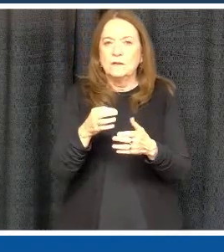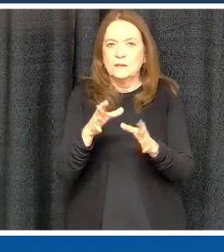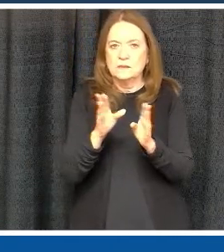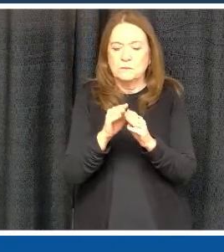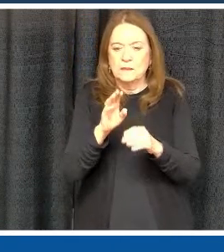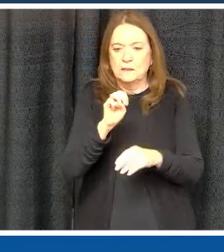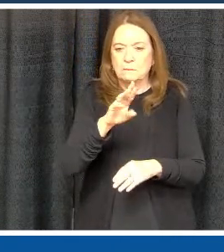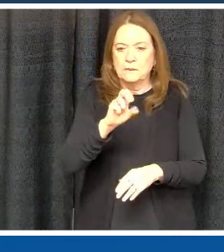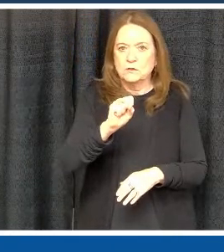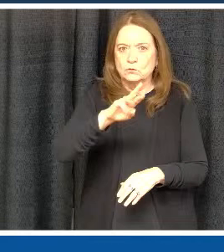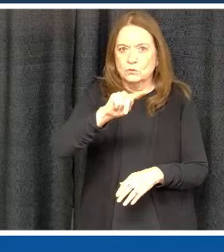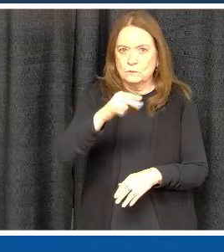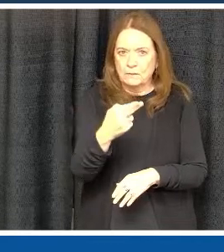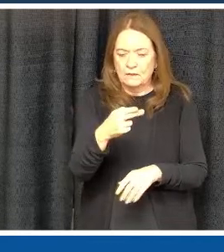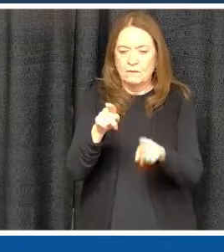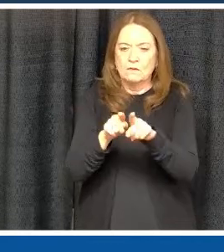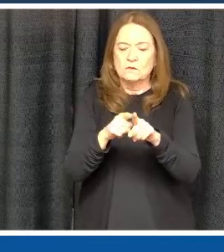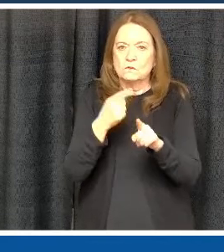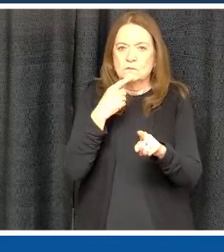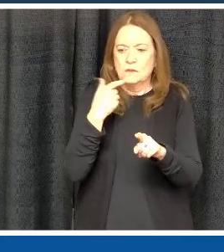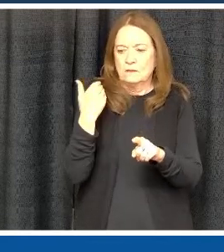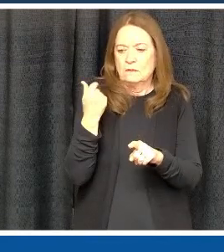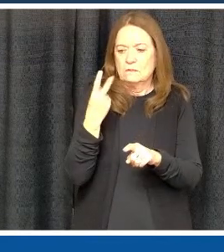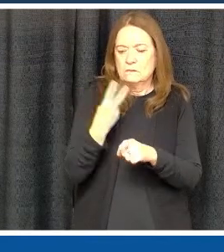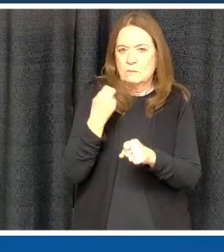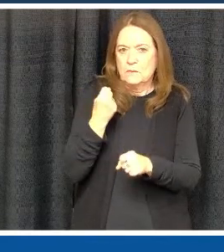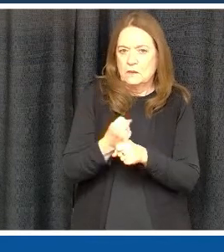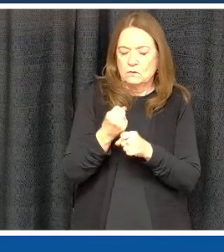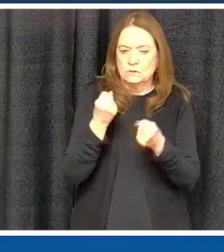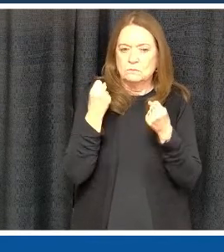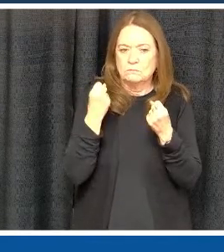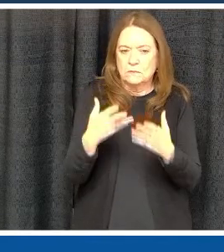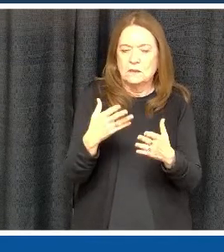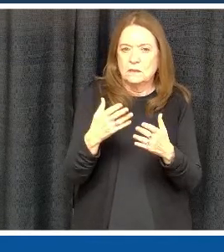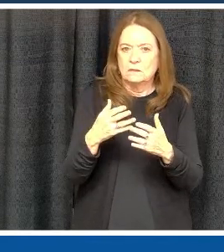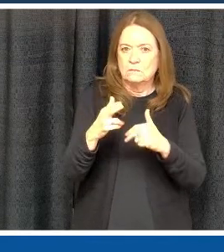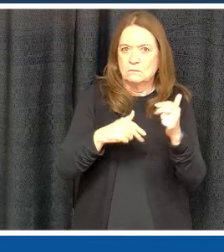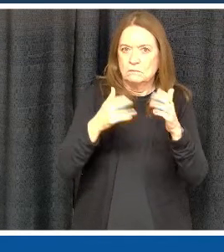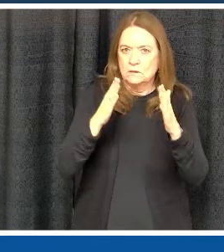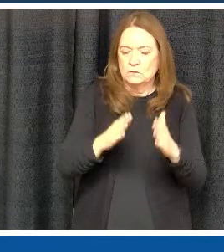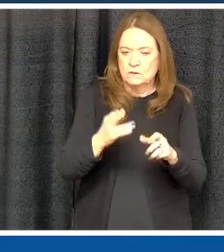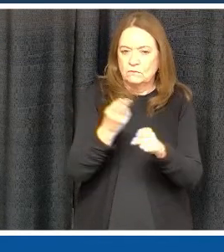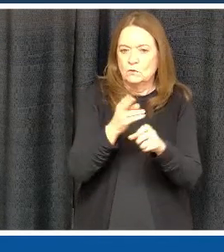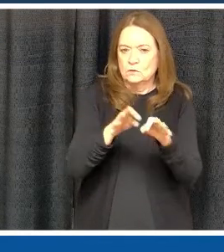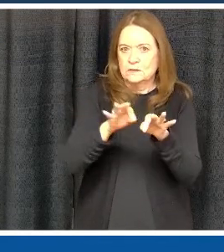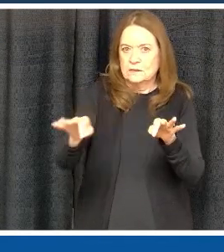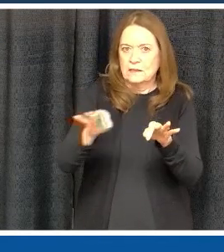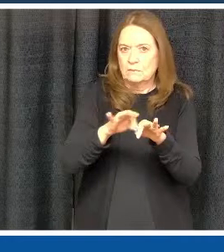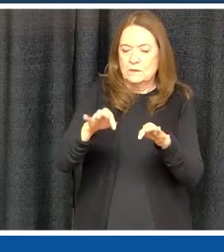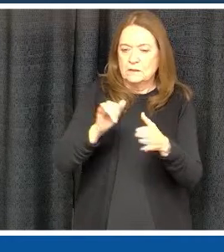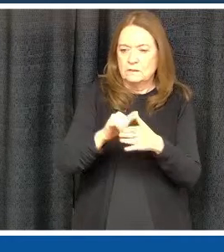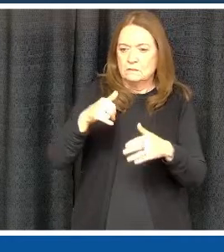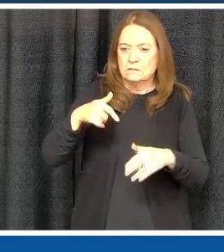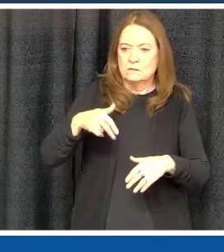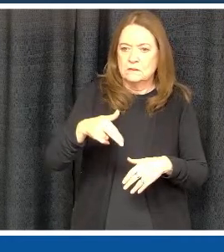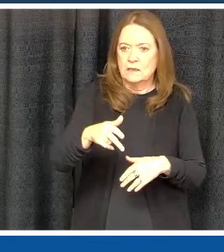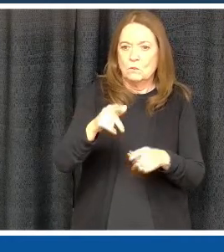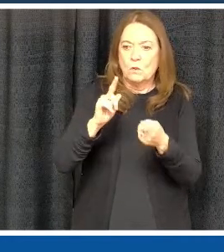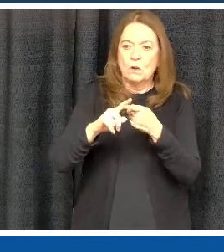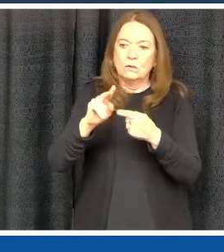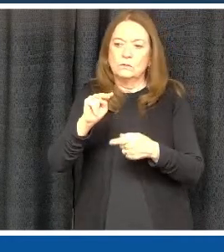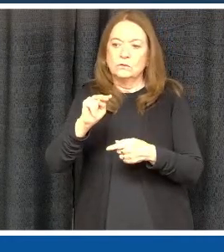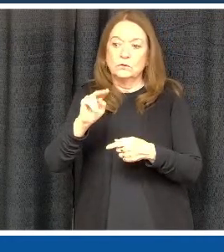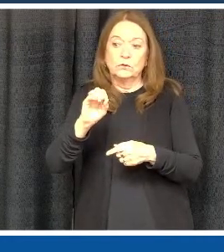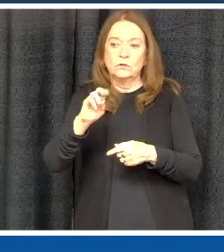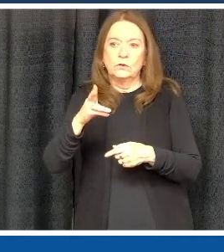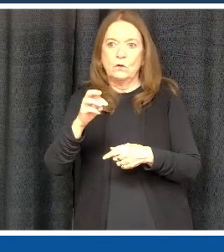also indicated that in the past couple of years, many developers have used a statement, sidewalk to nowhere. And we're not